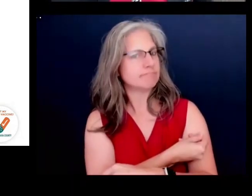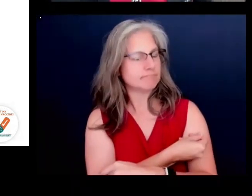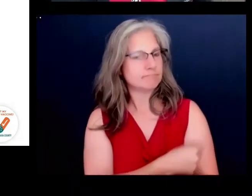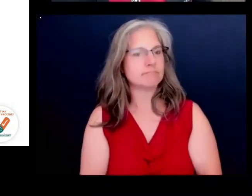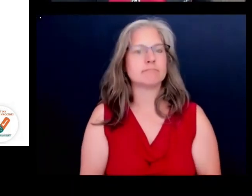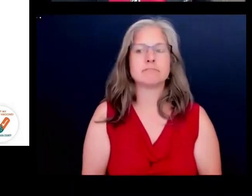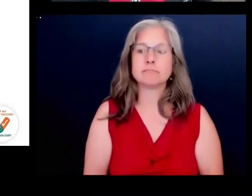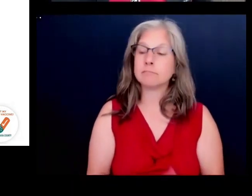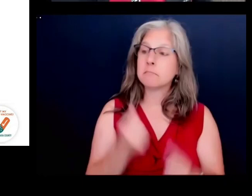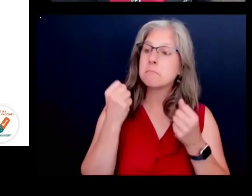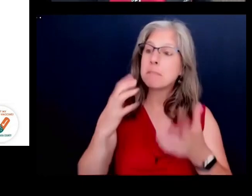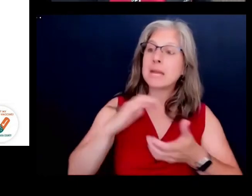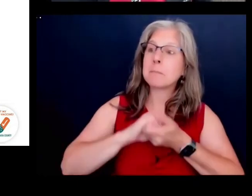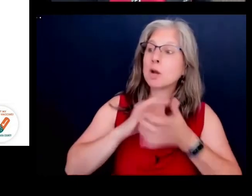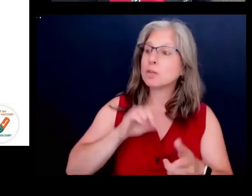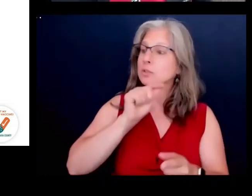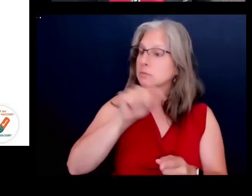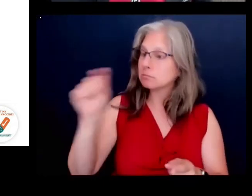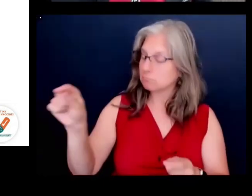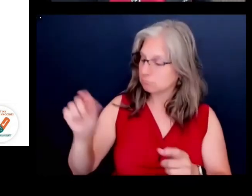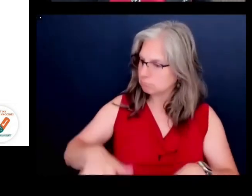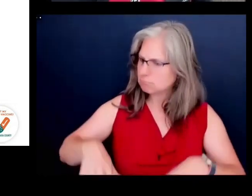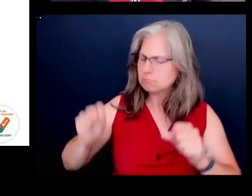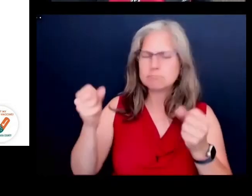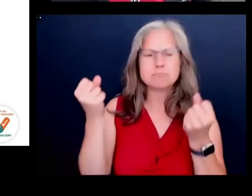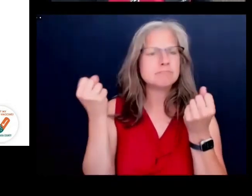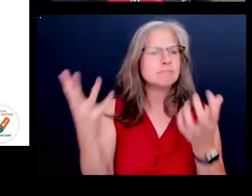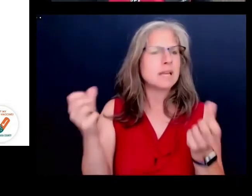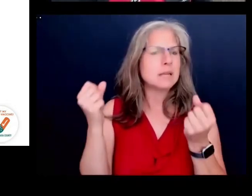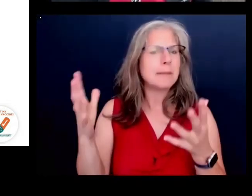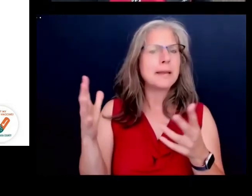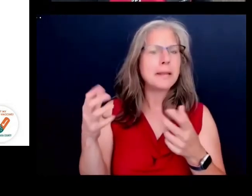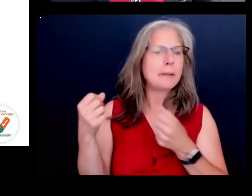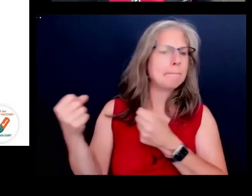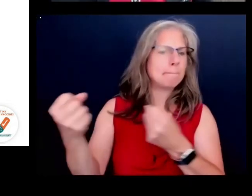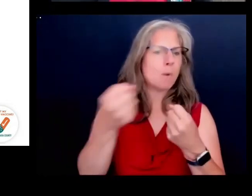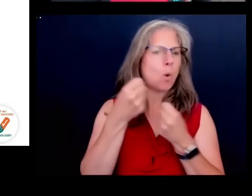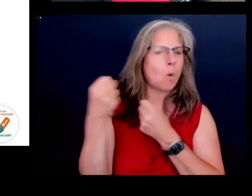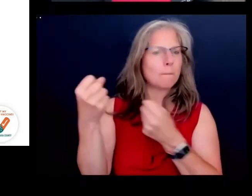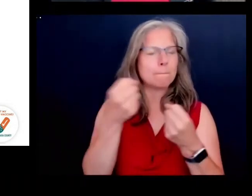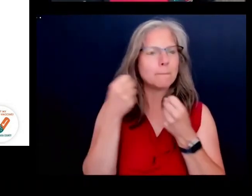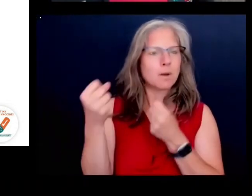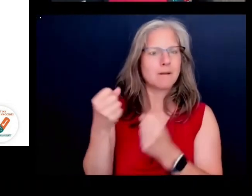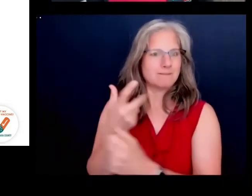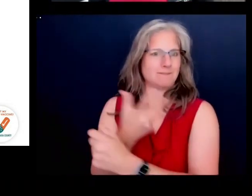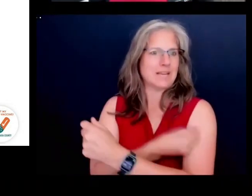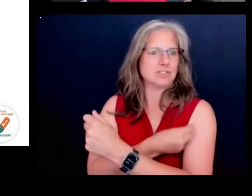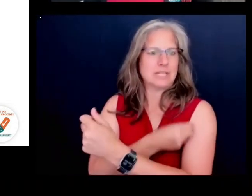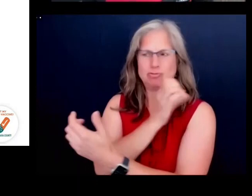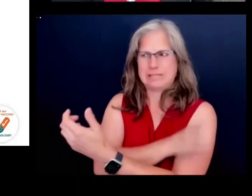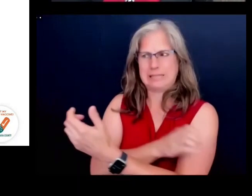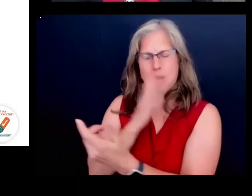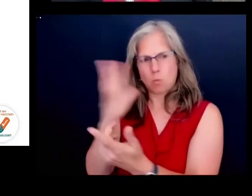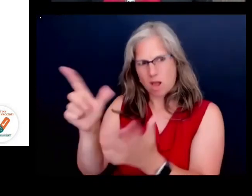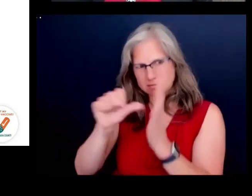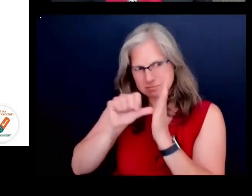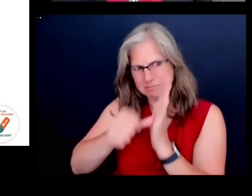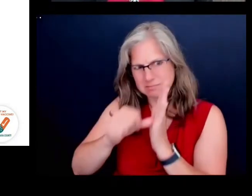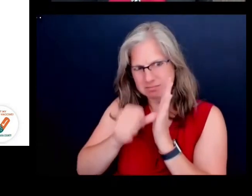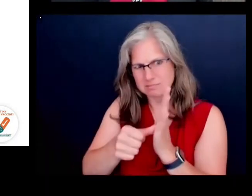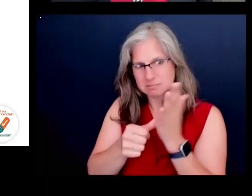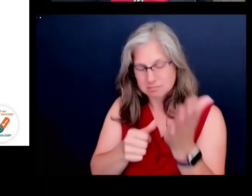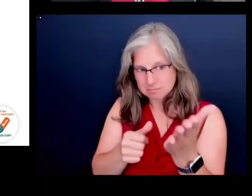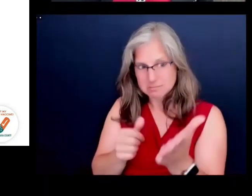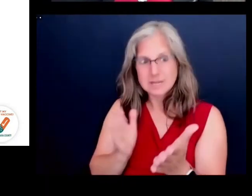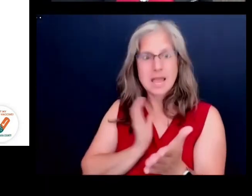vaccine. Many partners have hosted multiple mobile vaccination clinics, and I'd like to